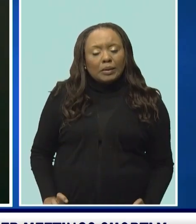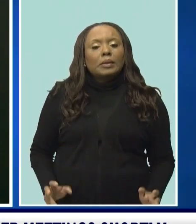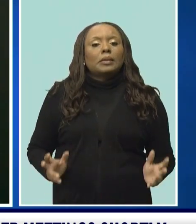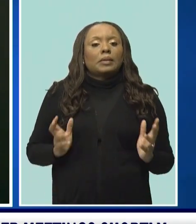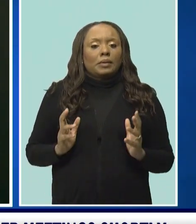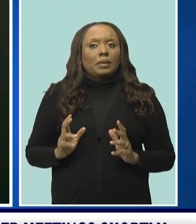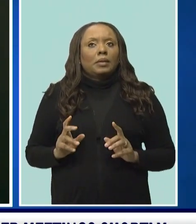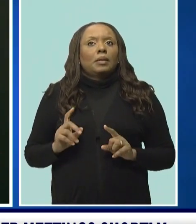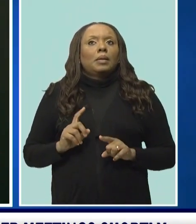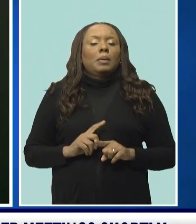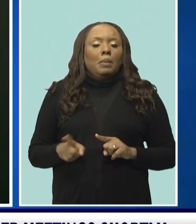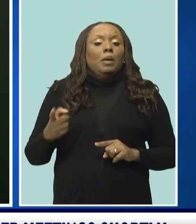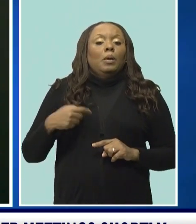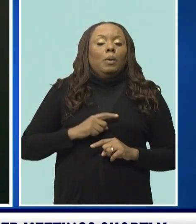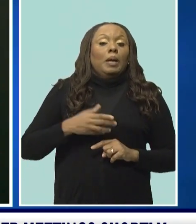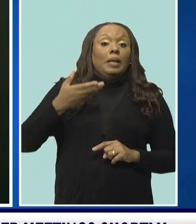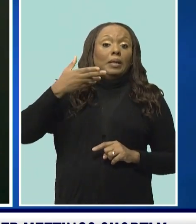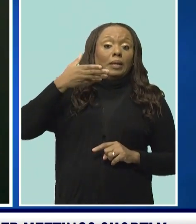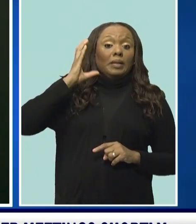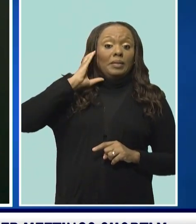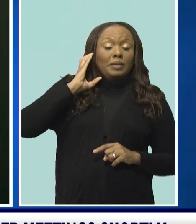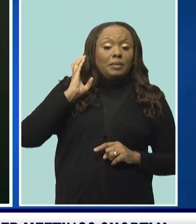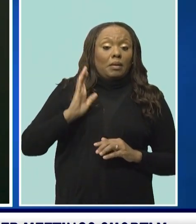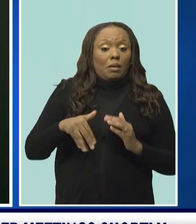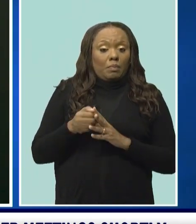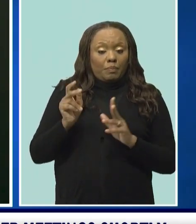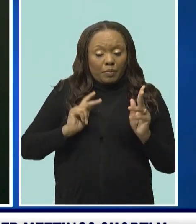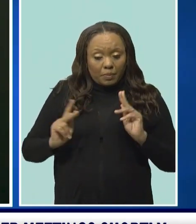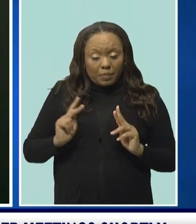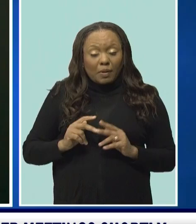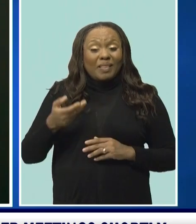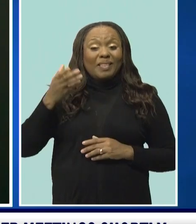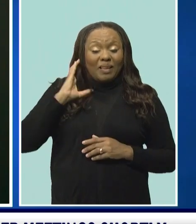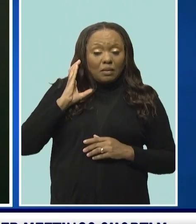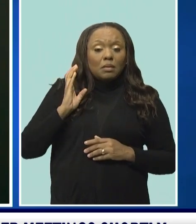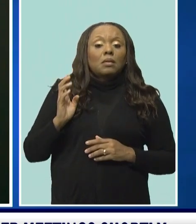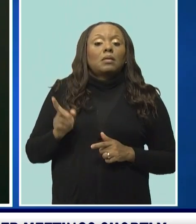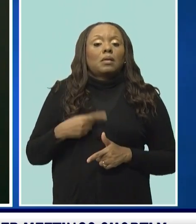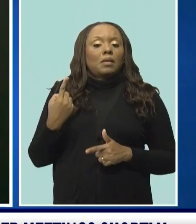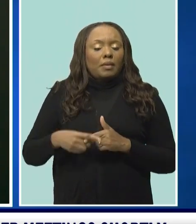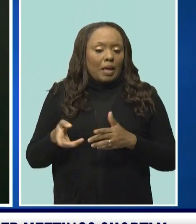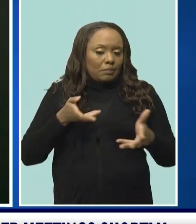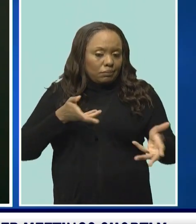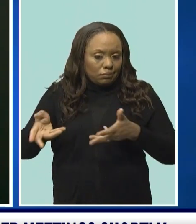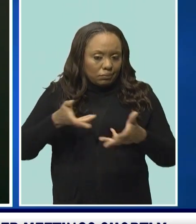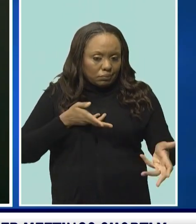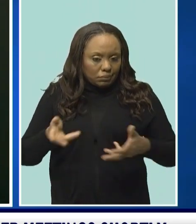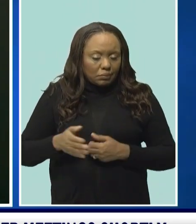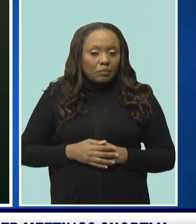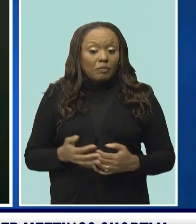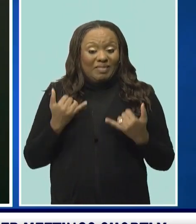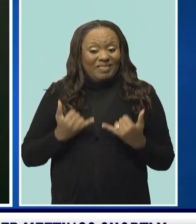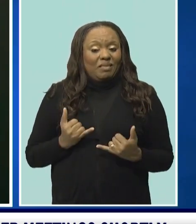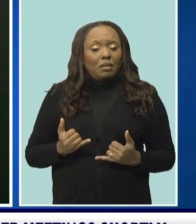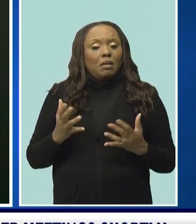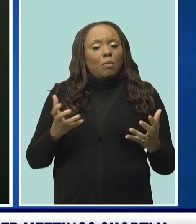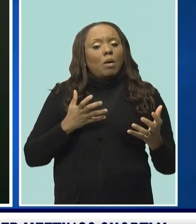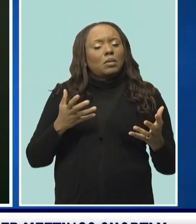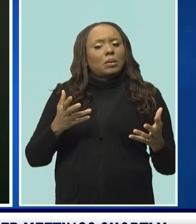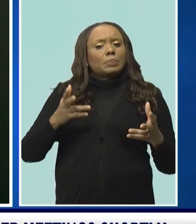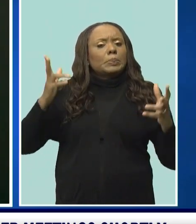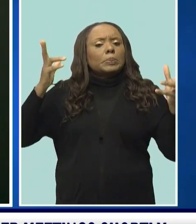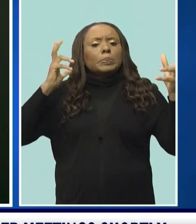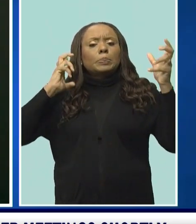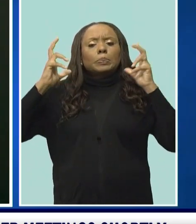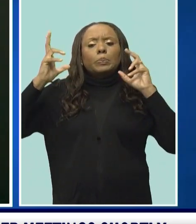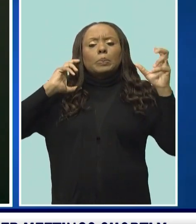as after we've listened to everyone and we've heard what everyone has to say. So the initial stage is really to hear people and to engage